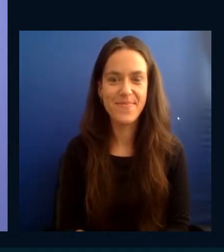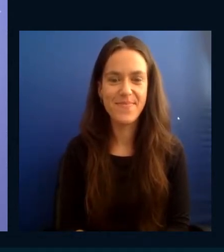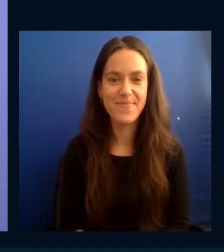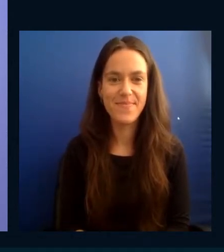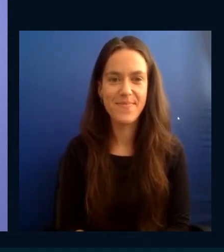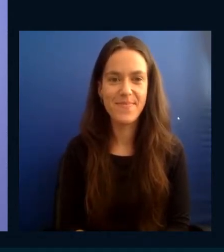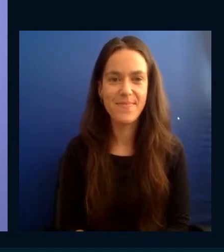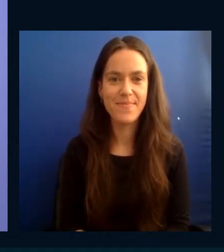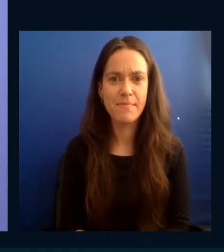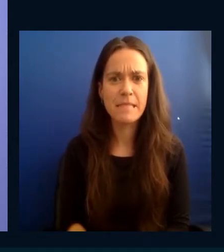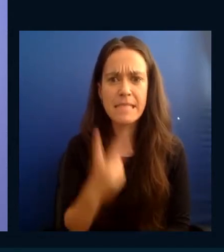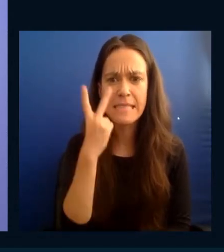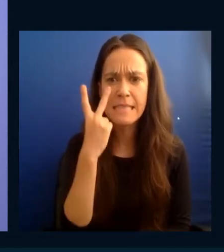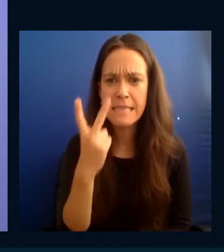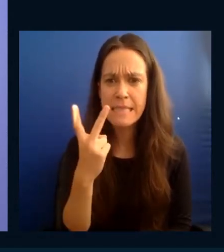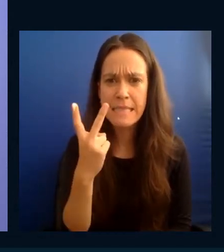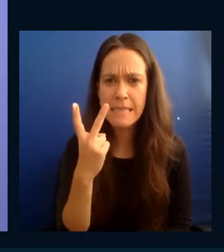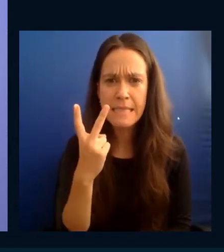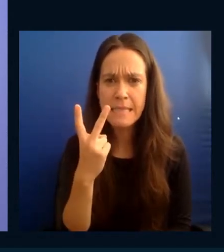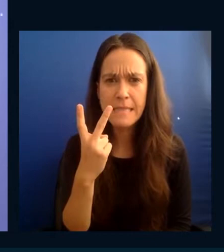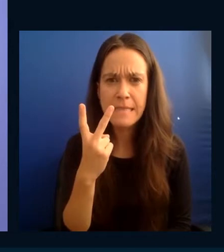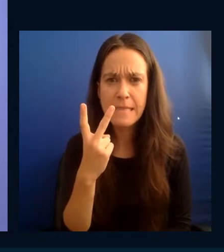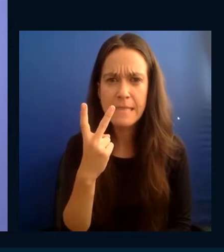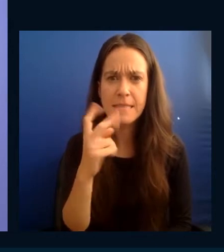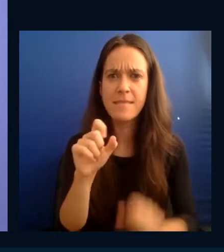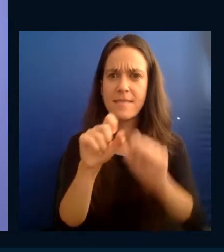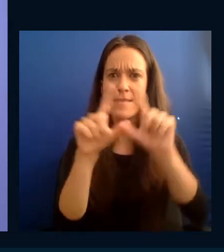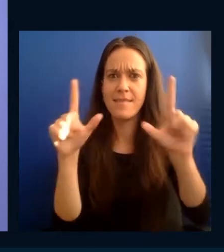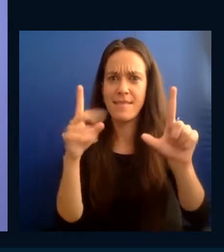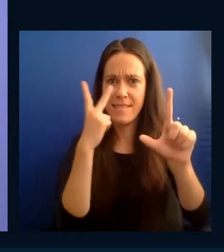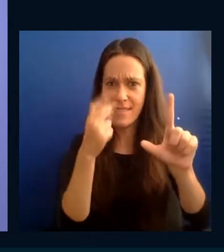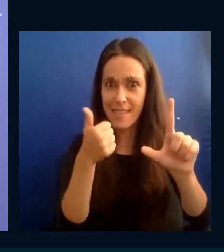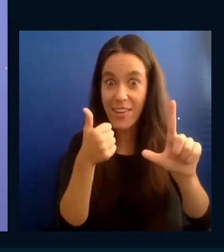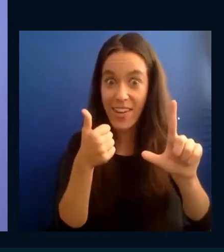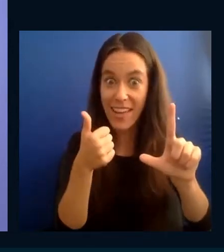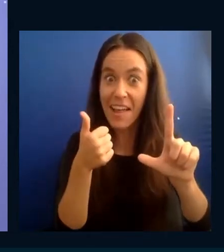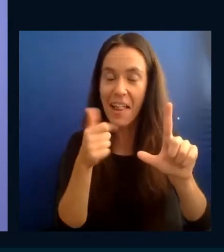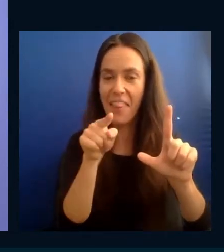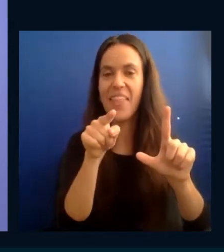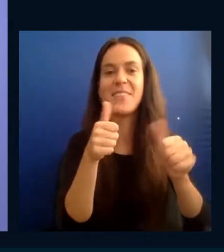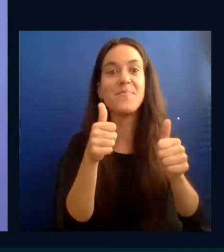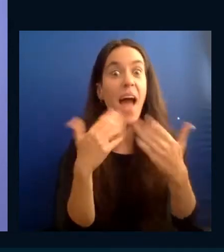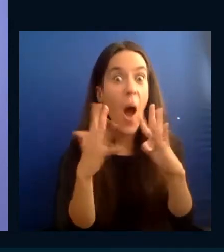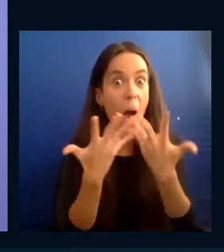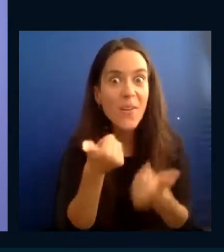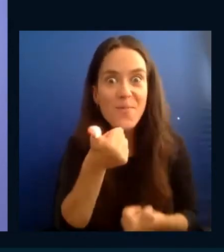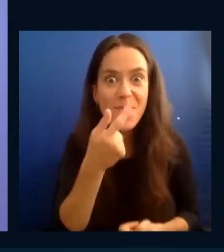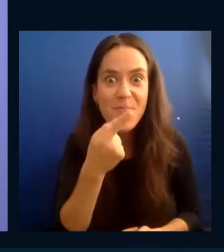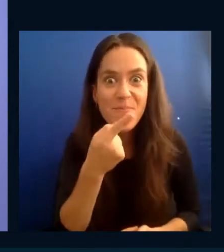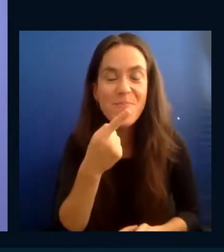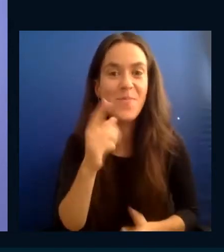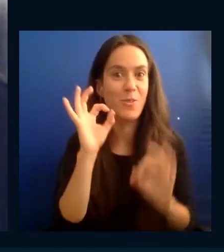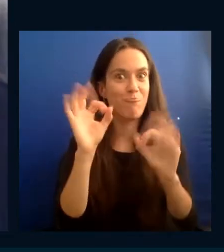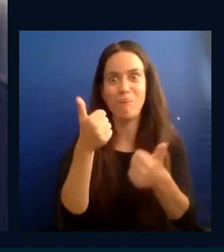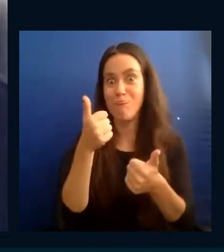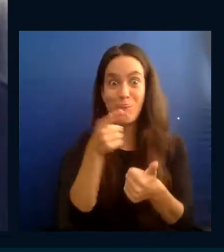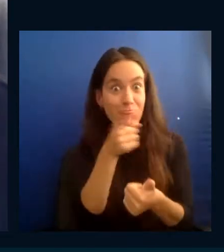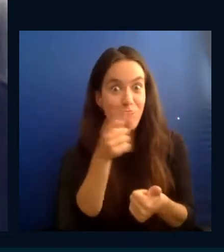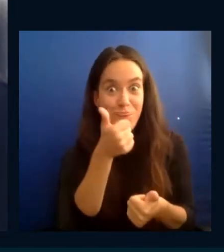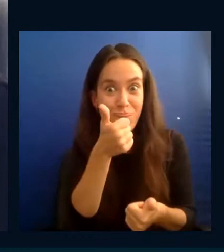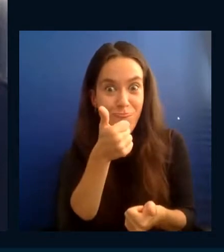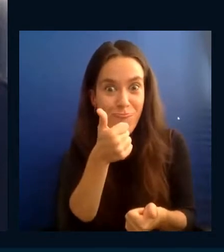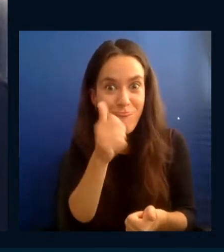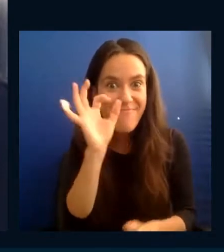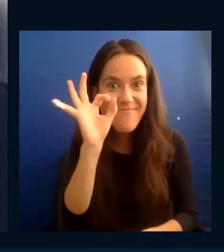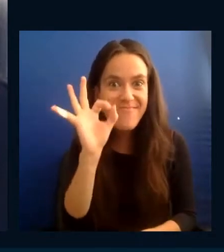I don't see your screen yet. Oh yeah, I see you. Hi. Yeah, you're there. How are you? Doing well. How are you guys doing?